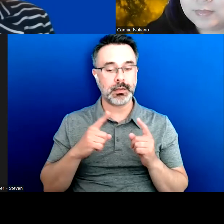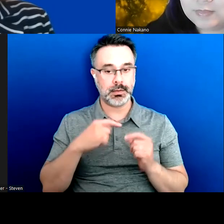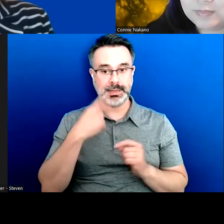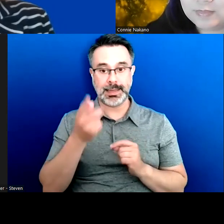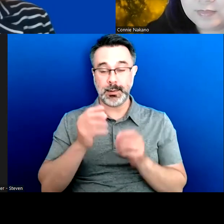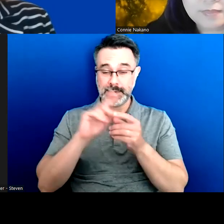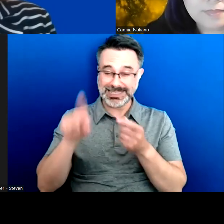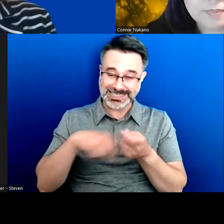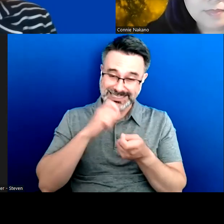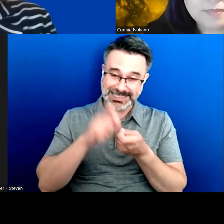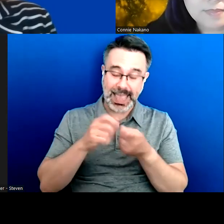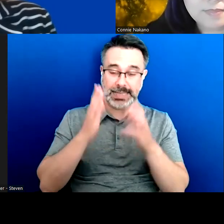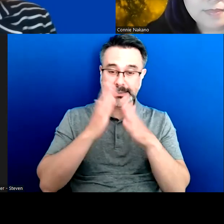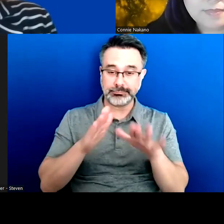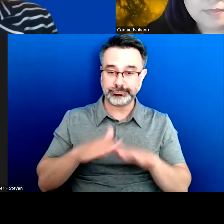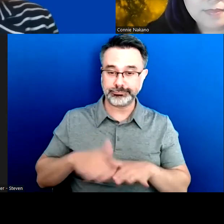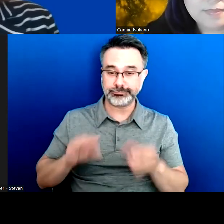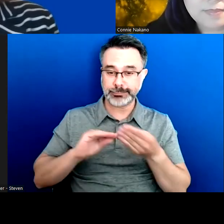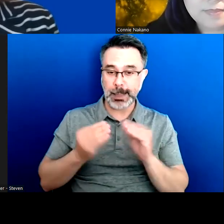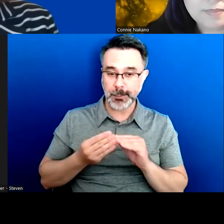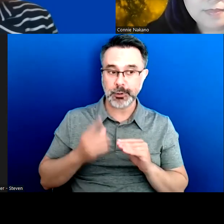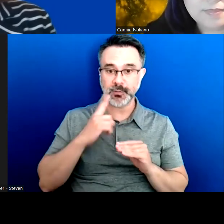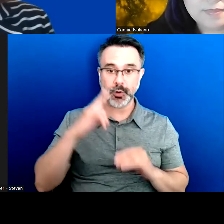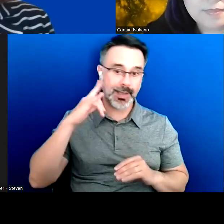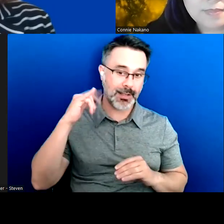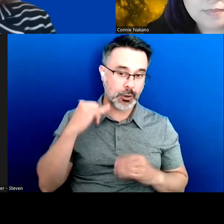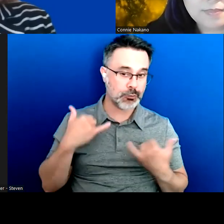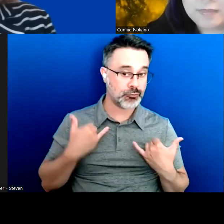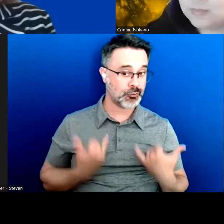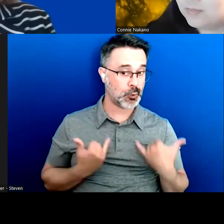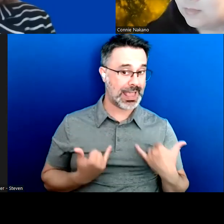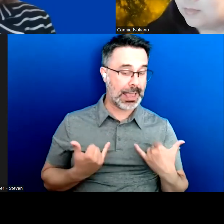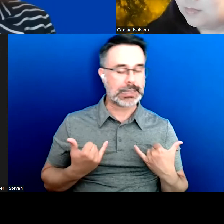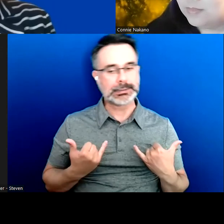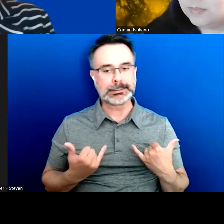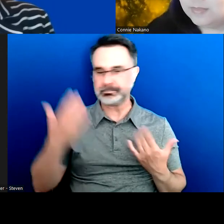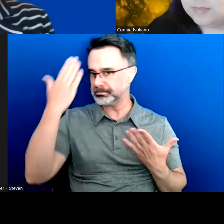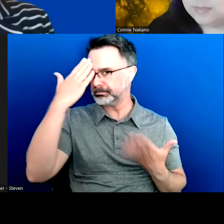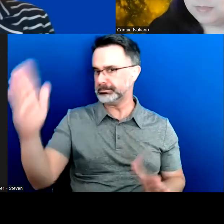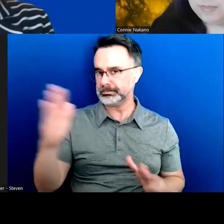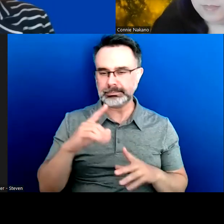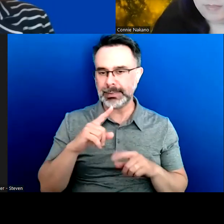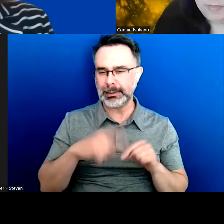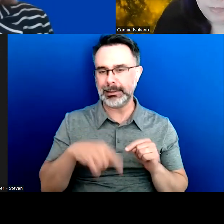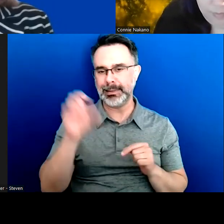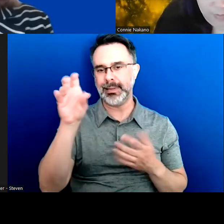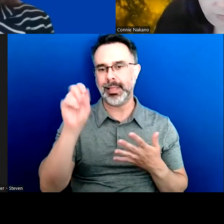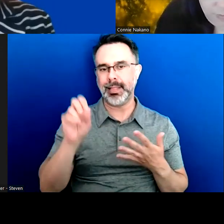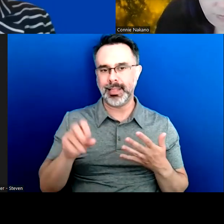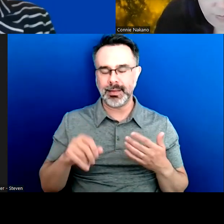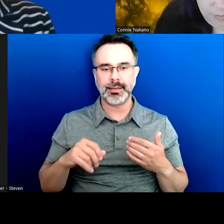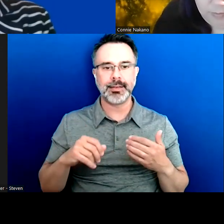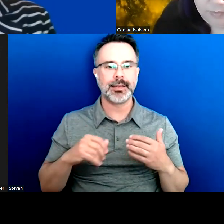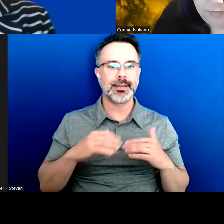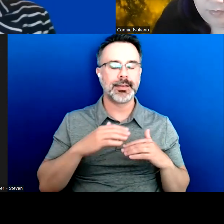exact breakdown in California's population among older adults and people with disabilities, and then older